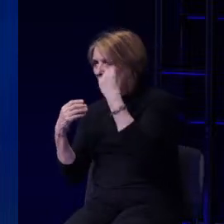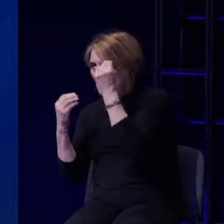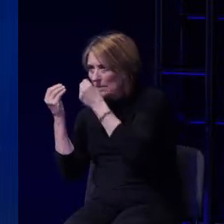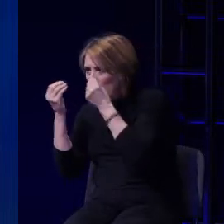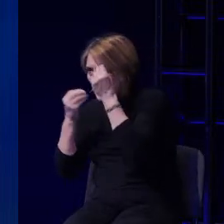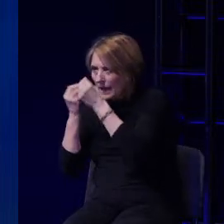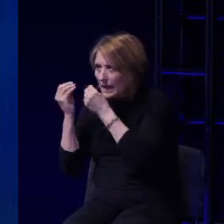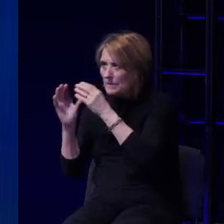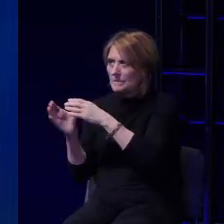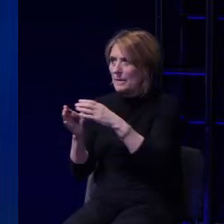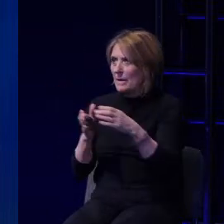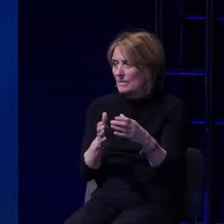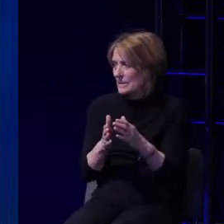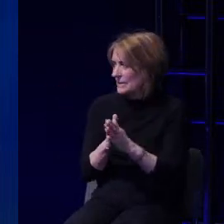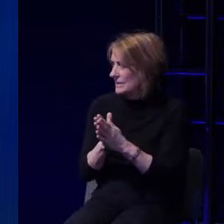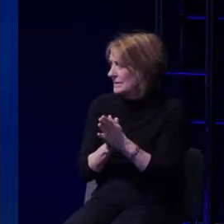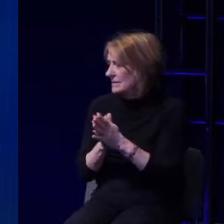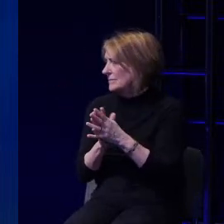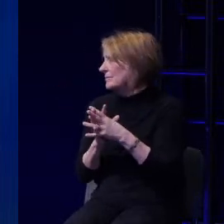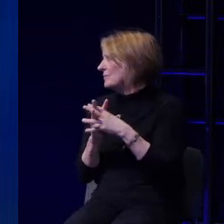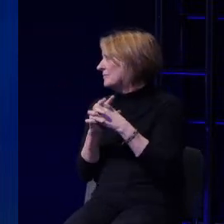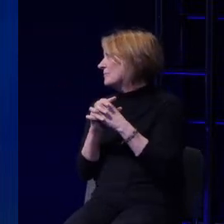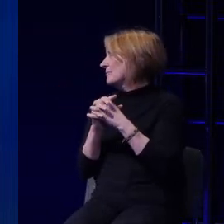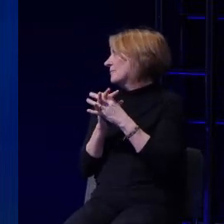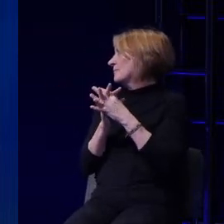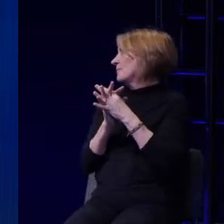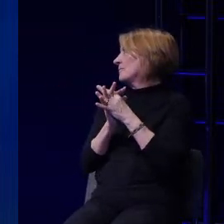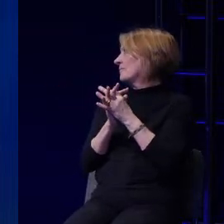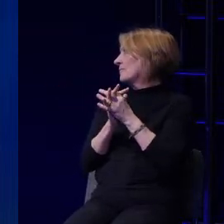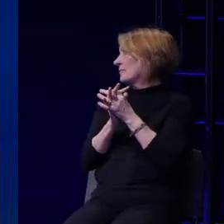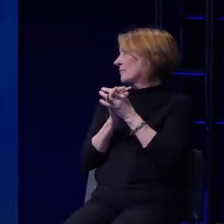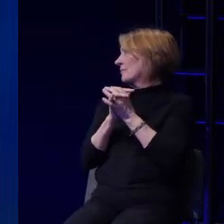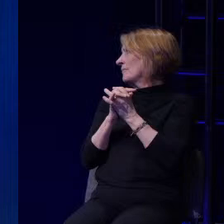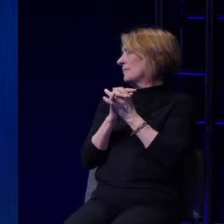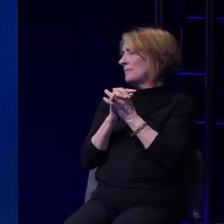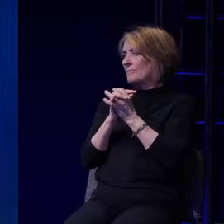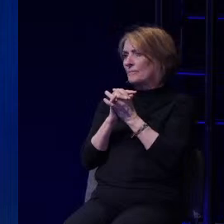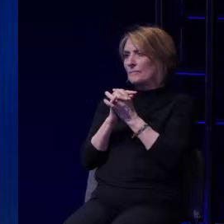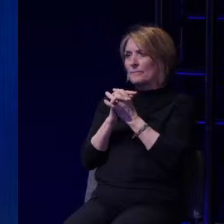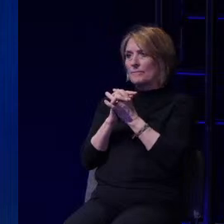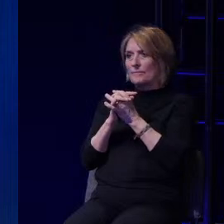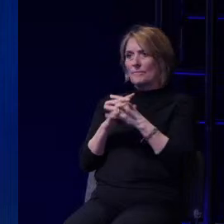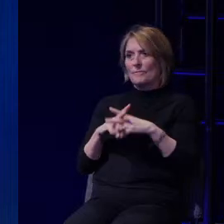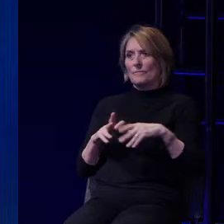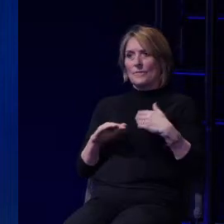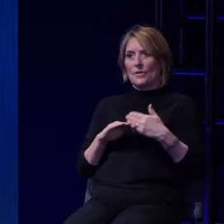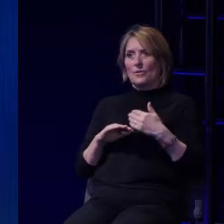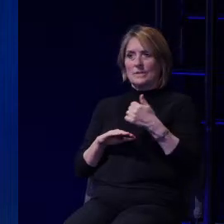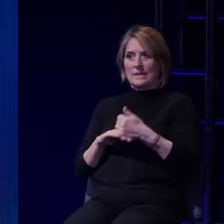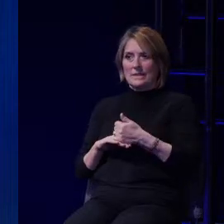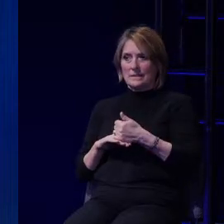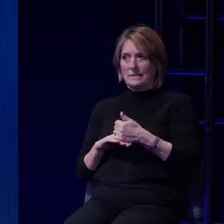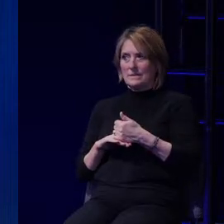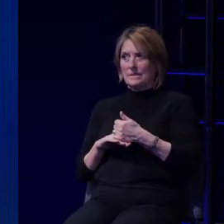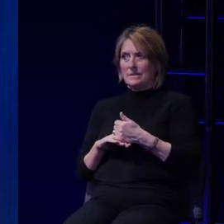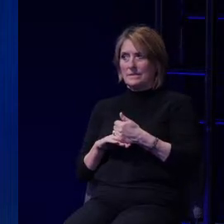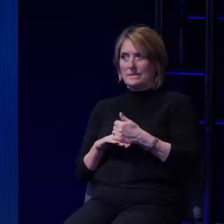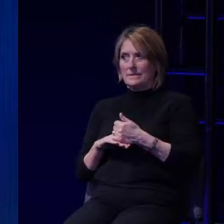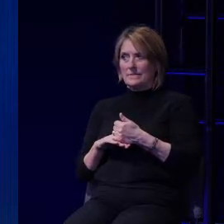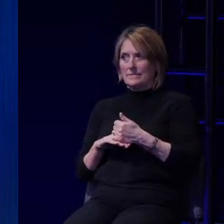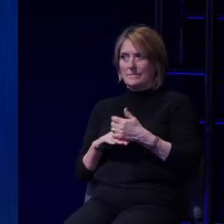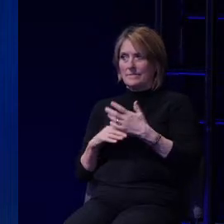because you only really see they do their job out. But like the on set, just for moments, you know, and you